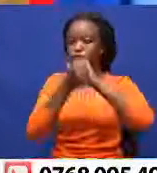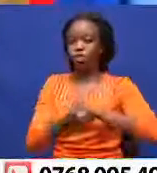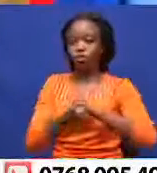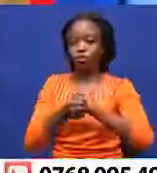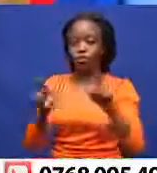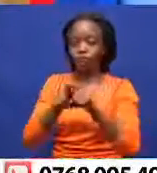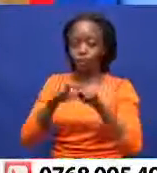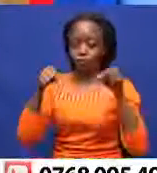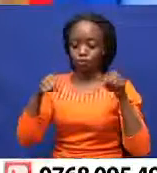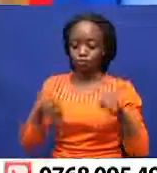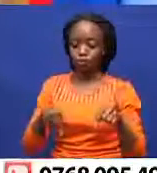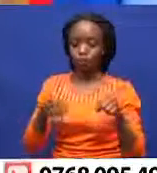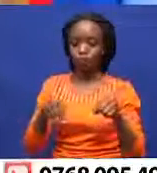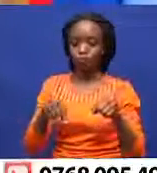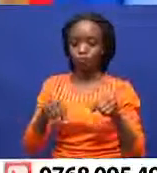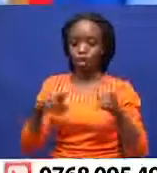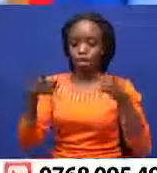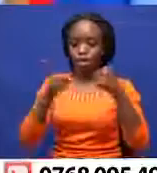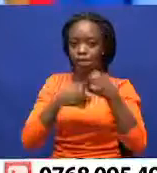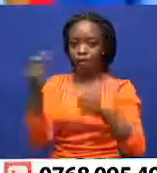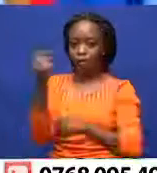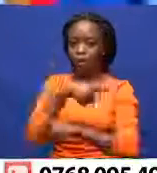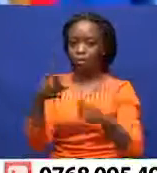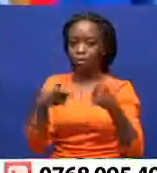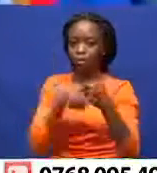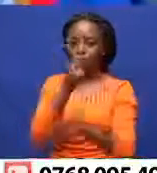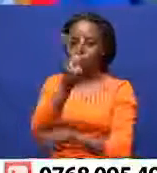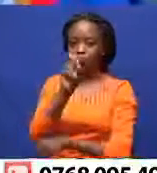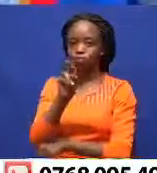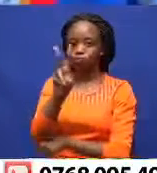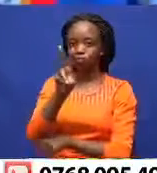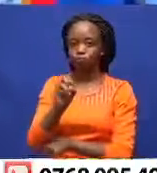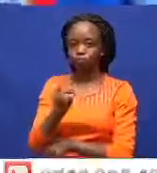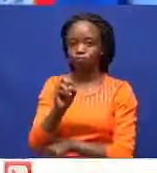today, the 6th of June 2020,